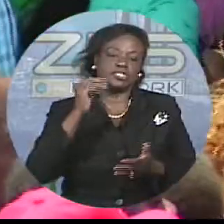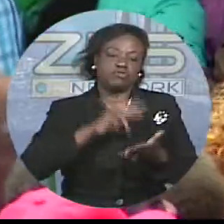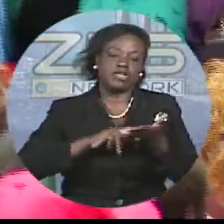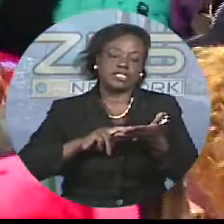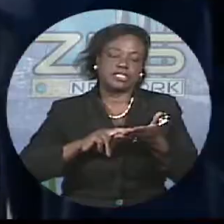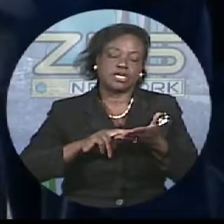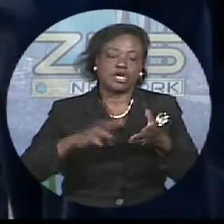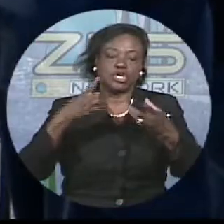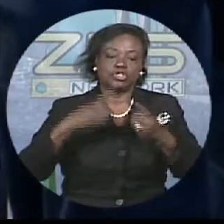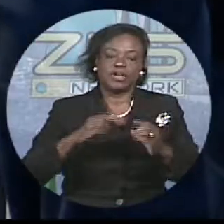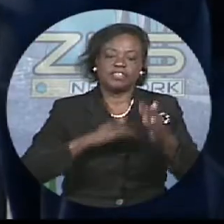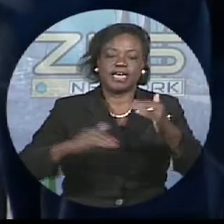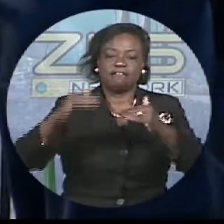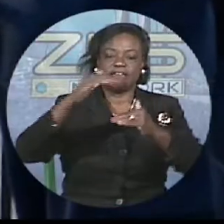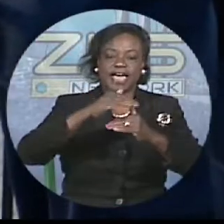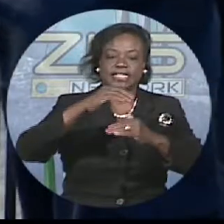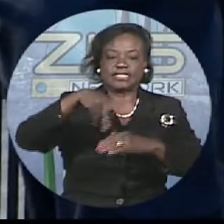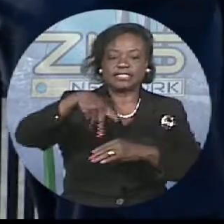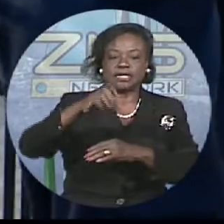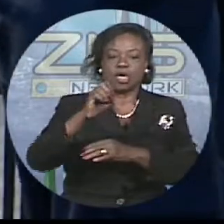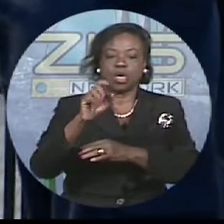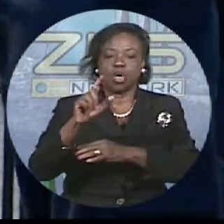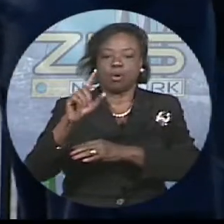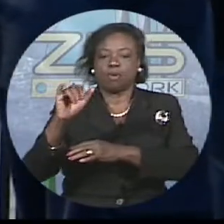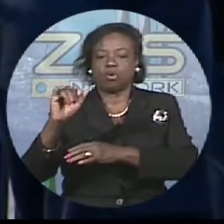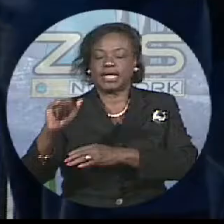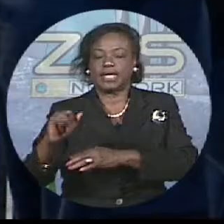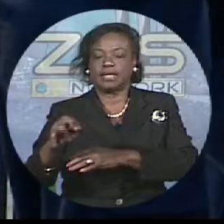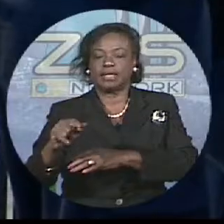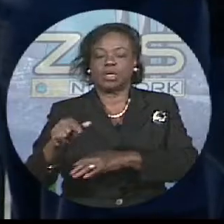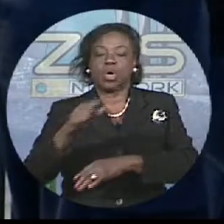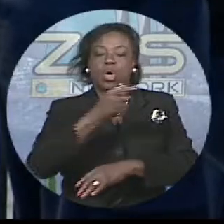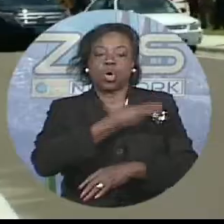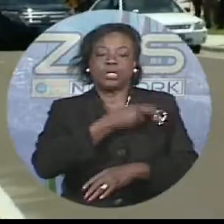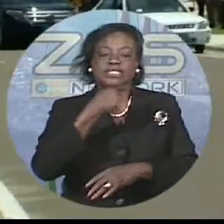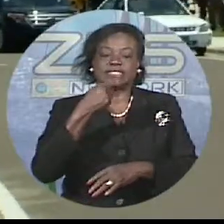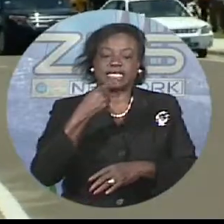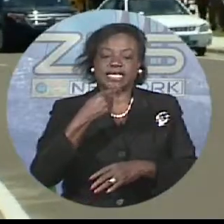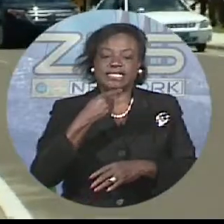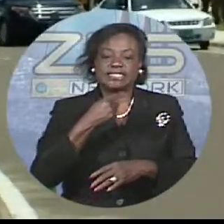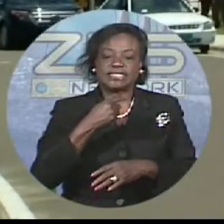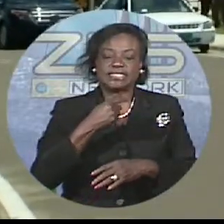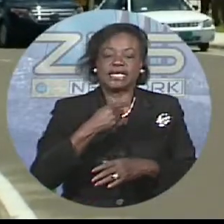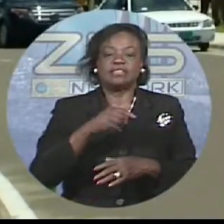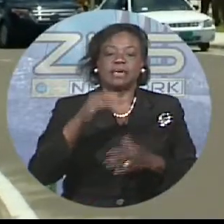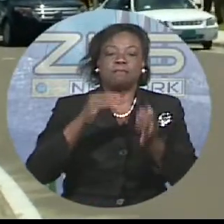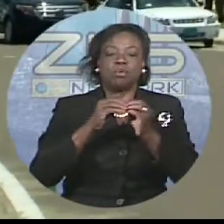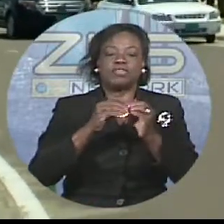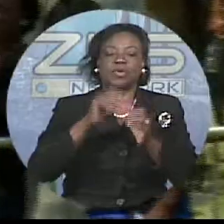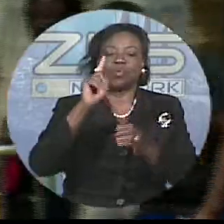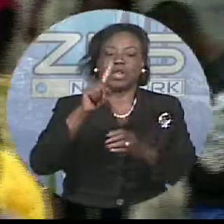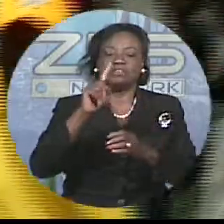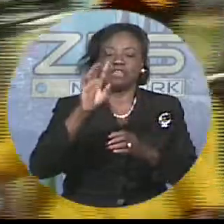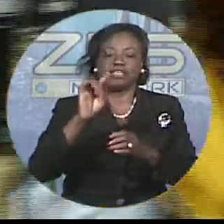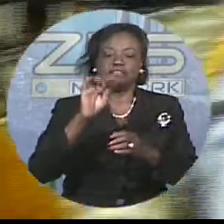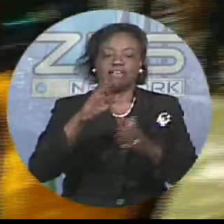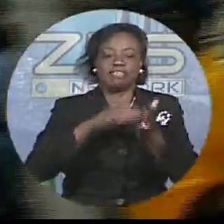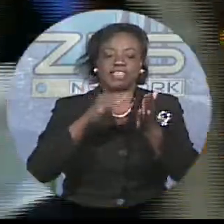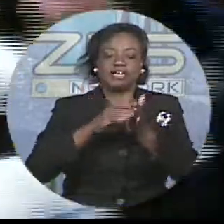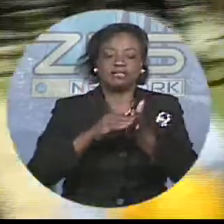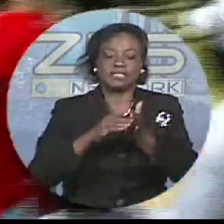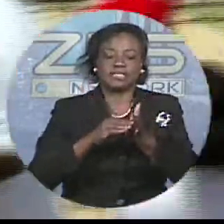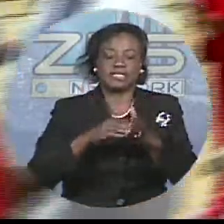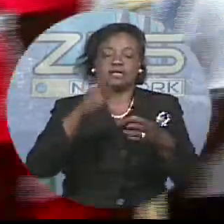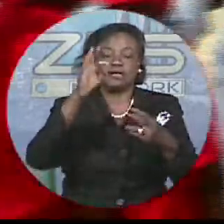Hall said that while the register has already been certified with more than 180,000 voters, a review will take